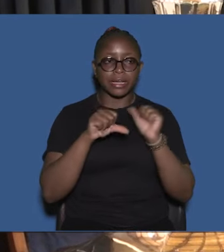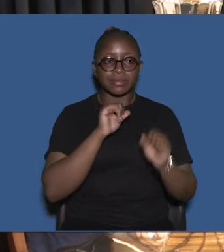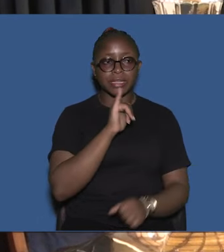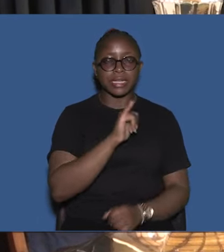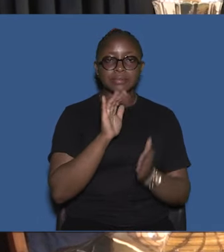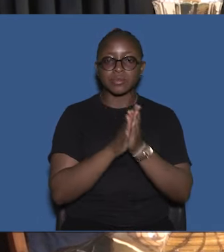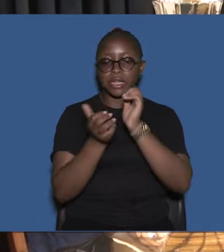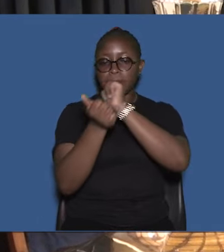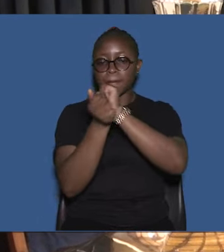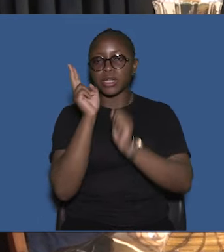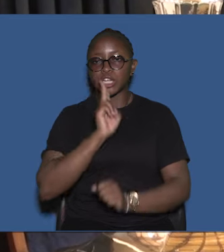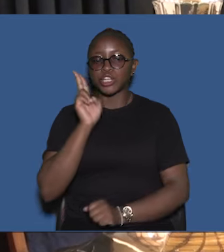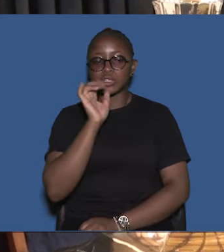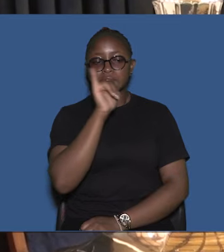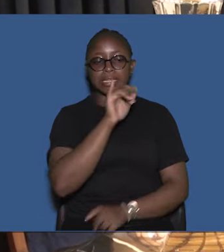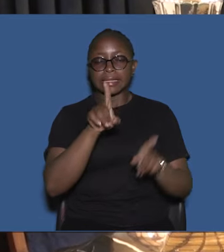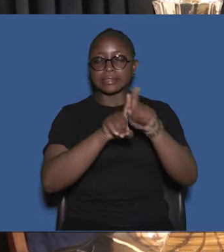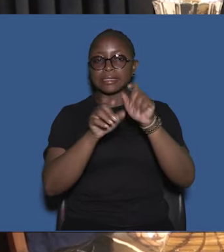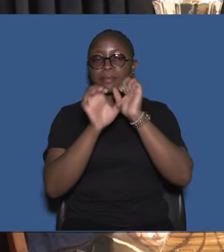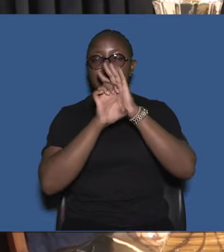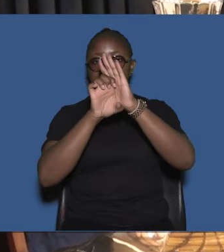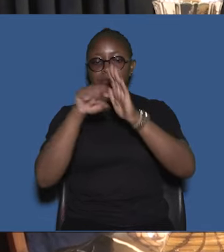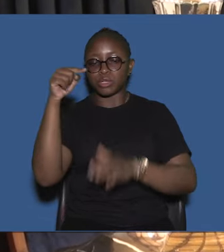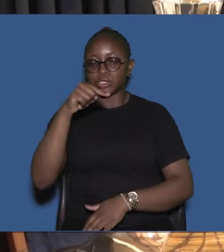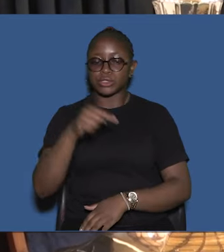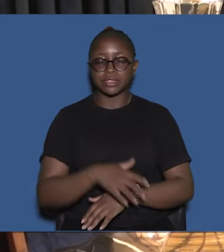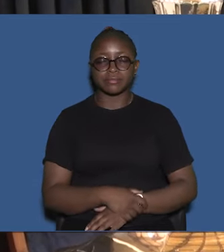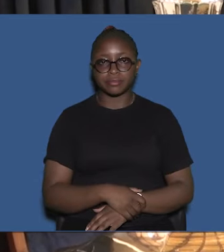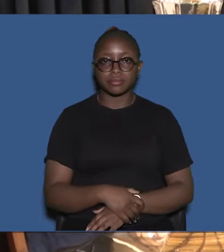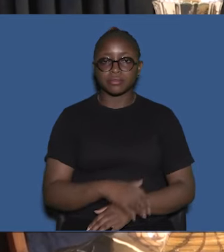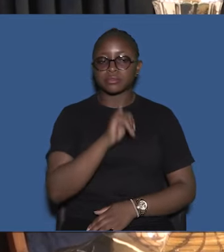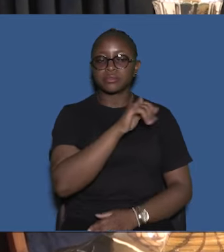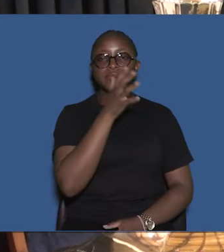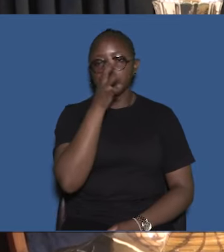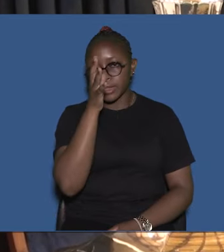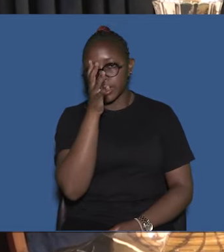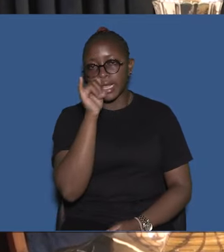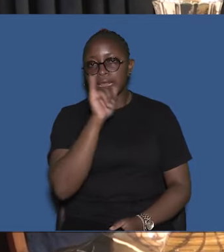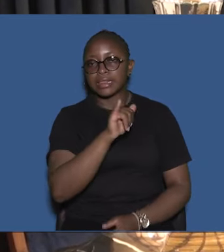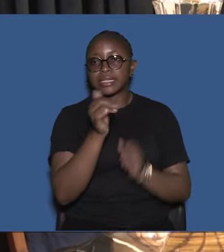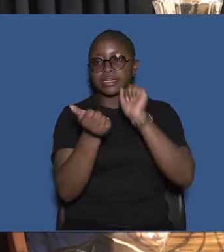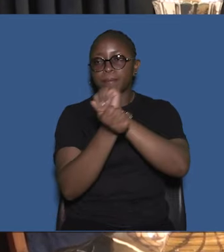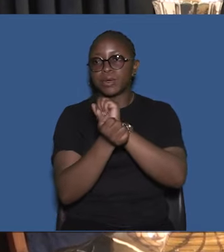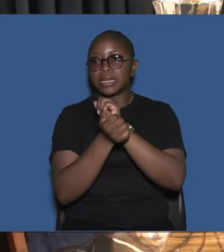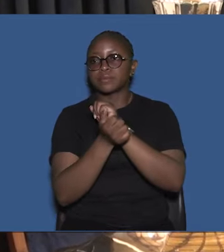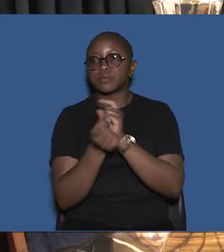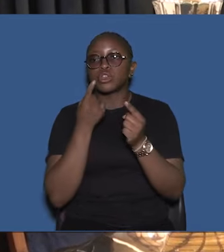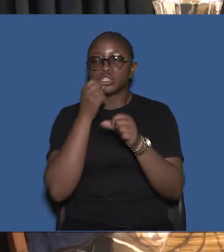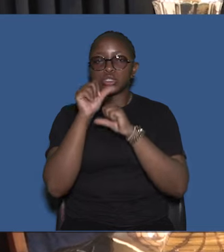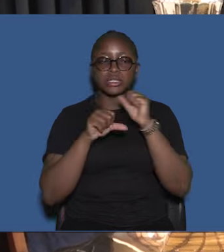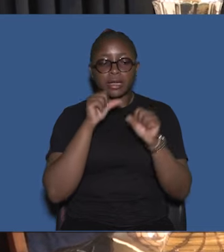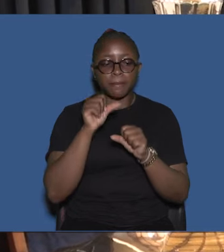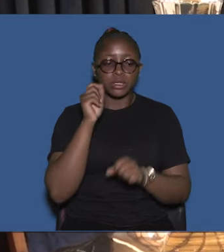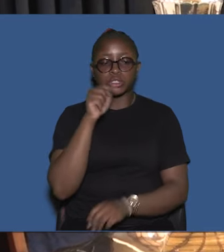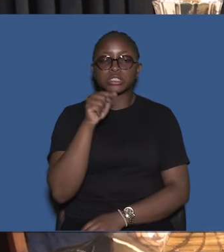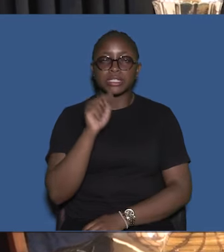is using him as an example today. So the myth that Paul is addressing today